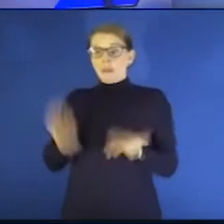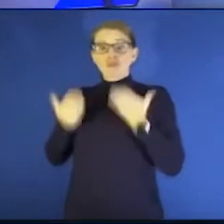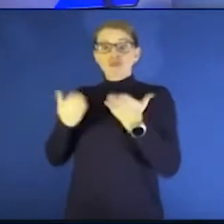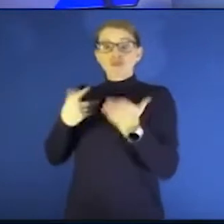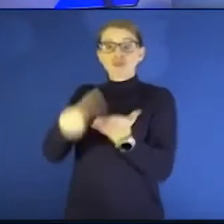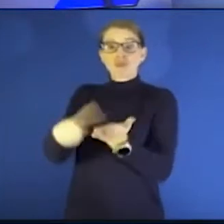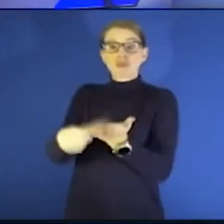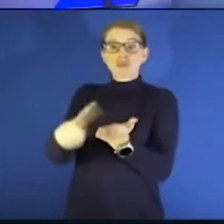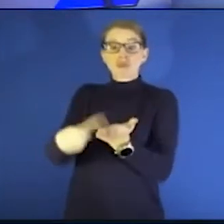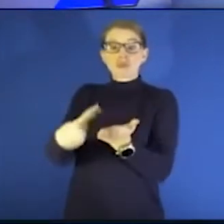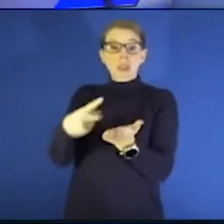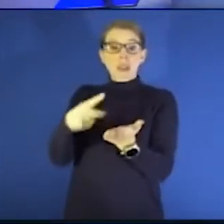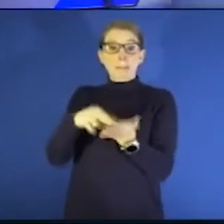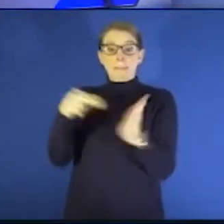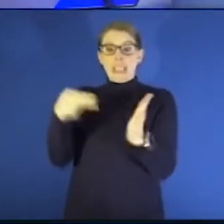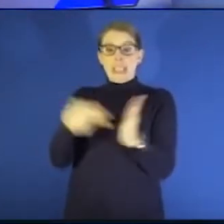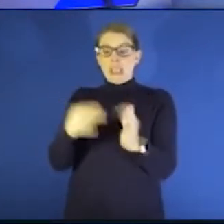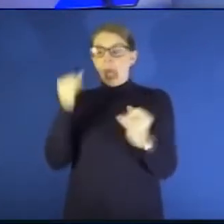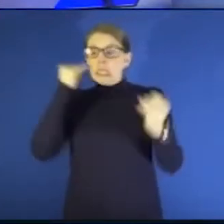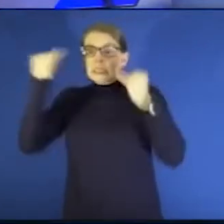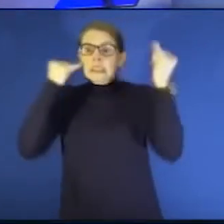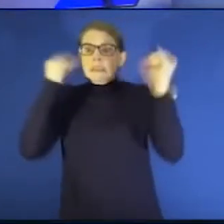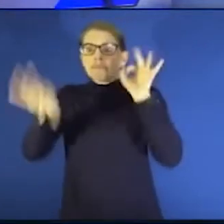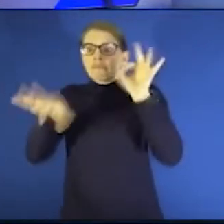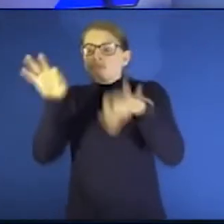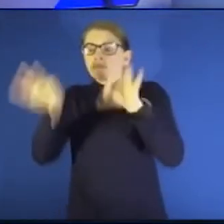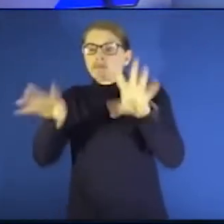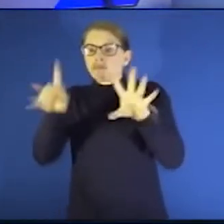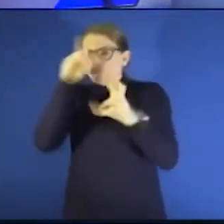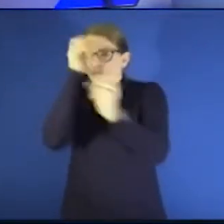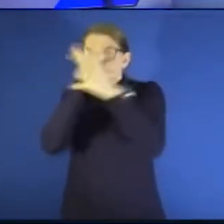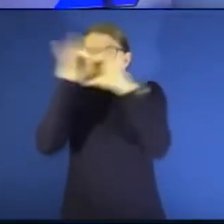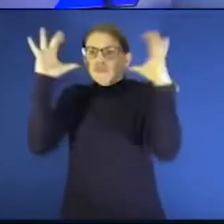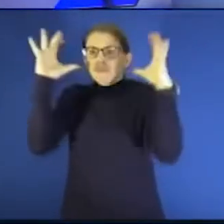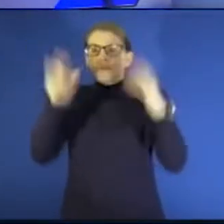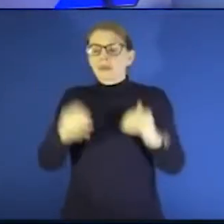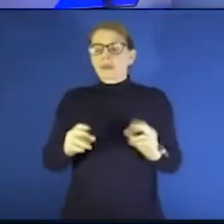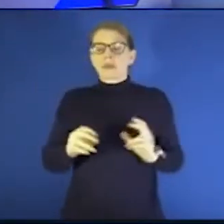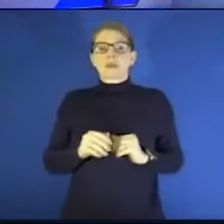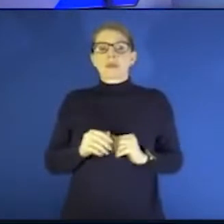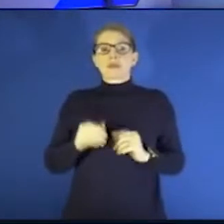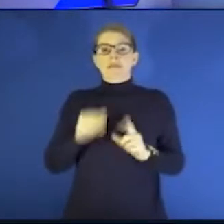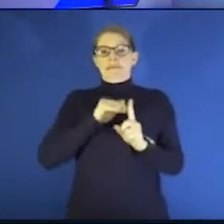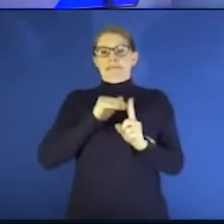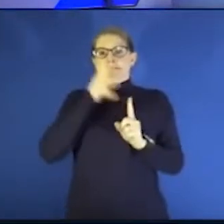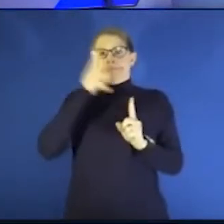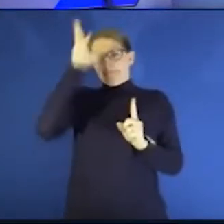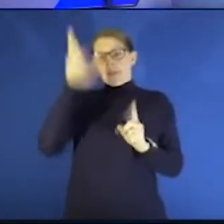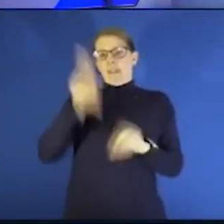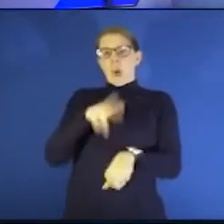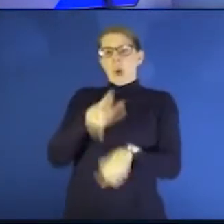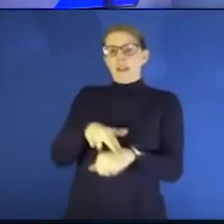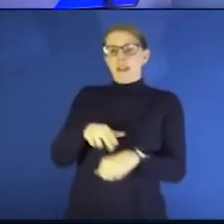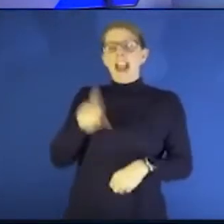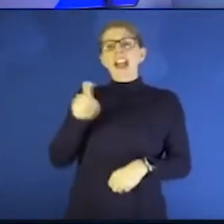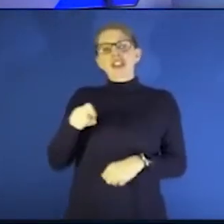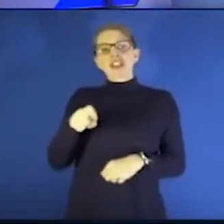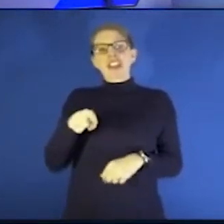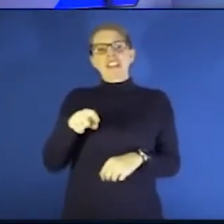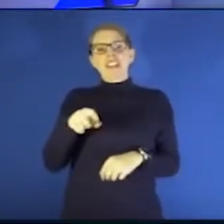going to give anybody any ideas. I always want you to remind parents of that. Of course. I'm sorry, I should have done that before. My